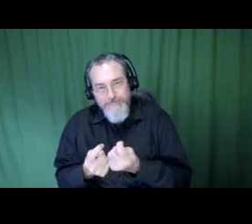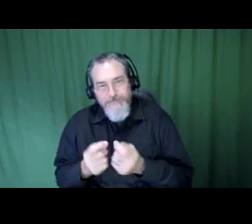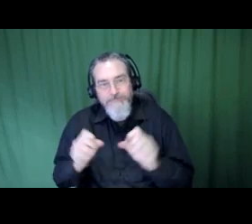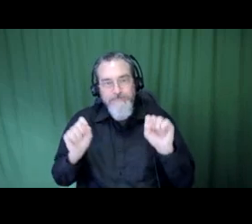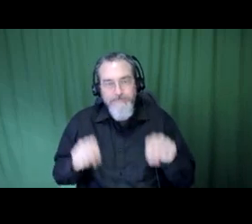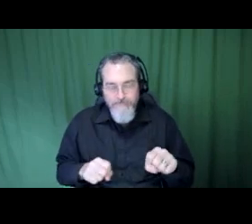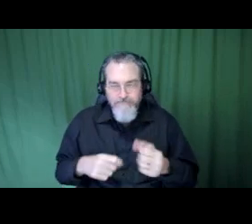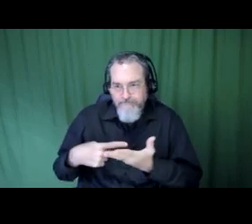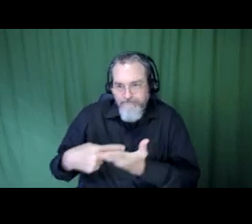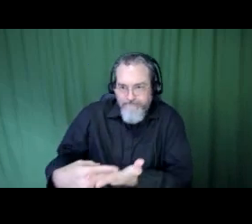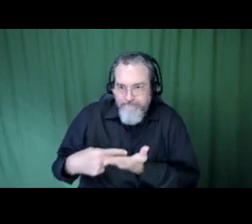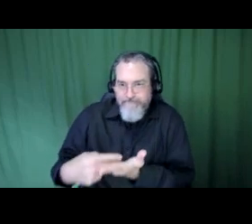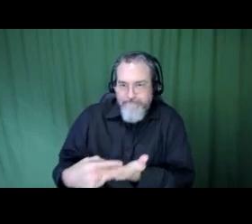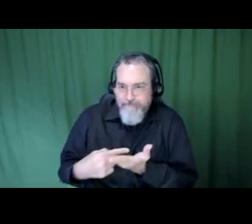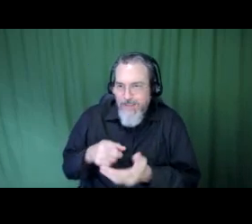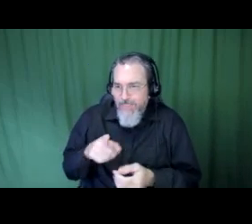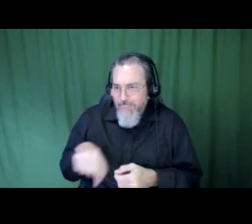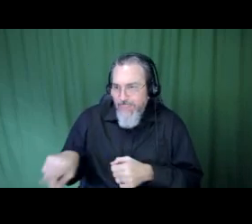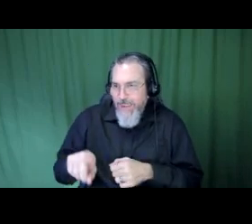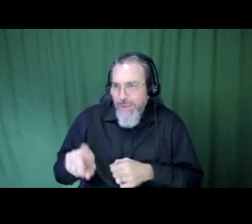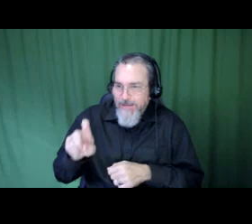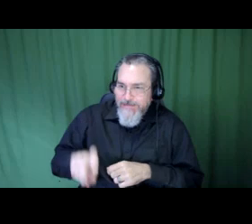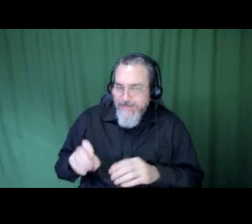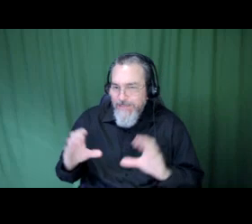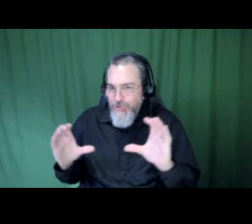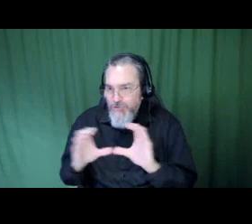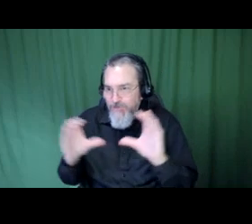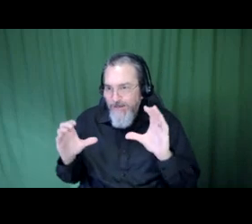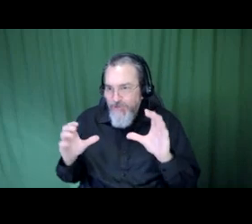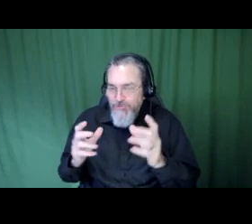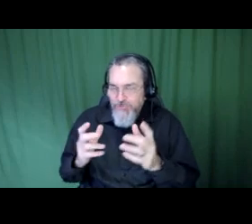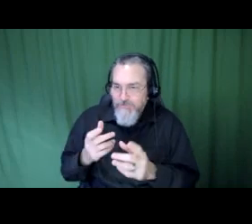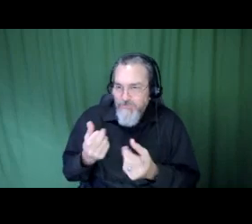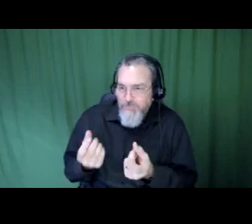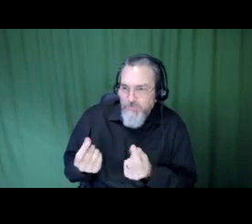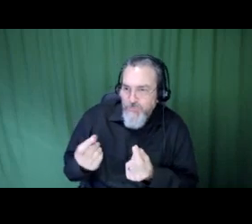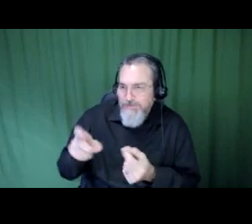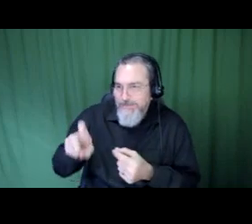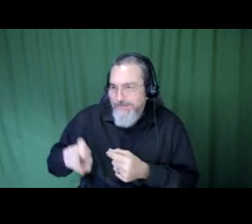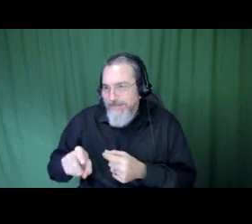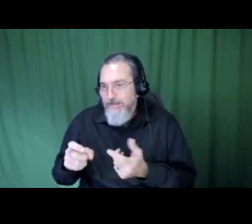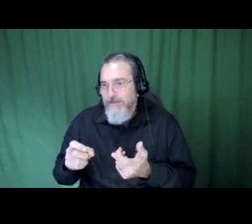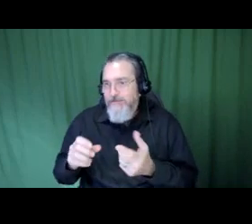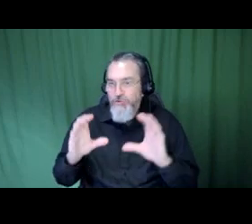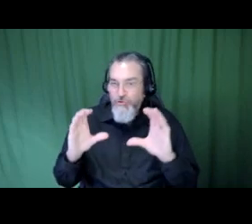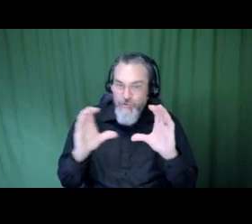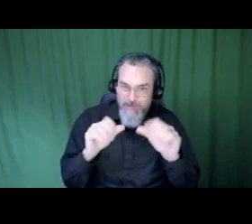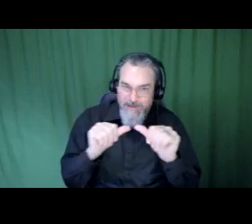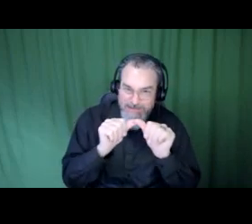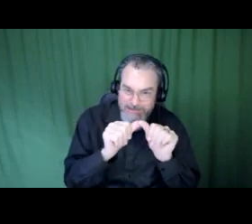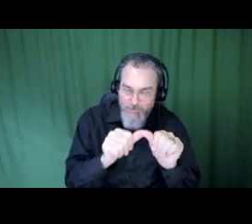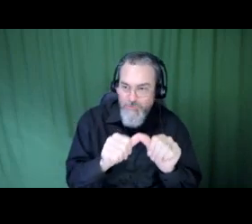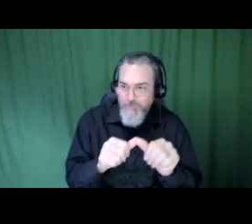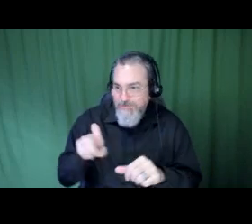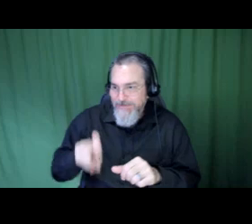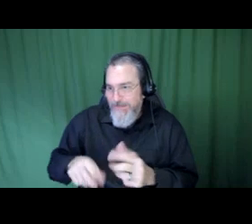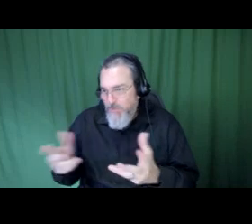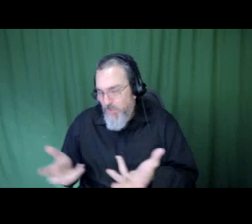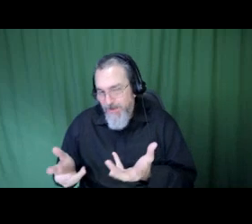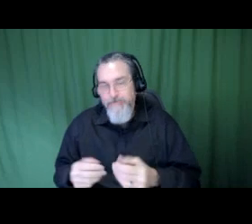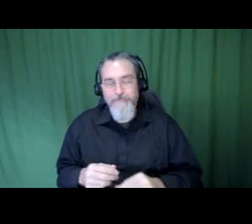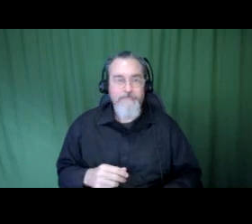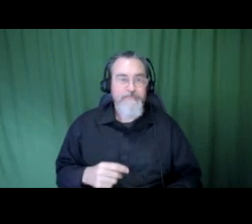to meet those certs and what they need to actually keep this infrastructure running. And I mentioned this briefly in the introductions in terms of one of our